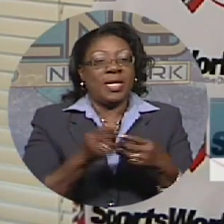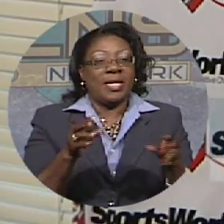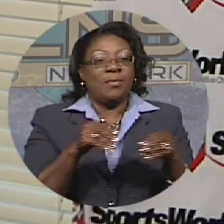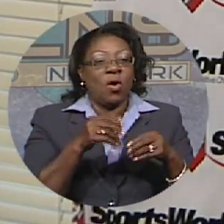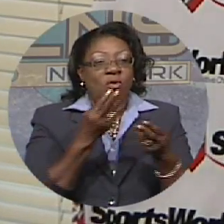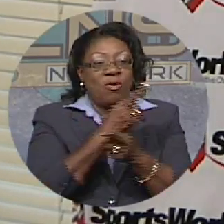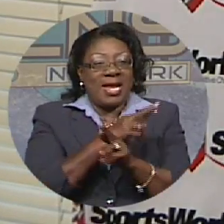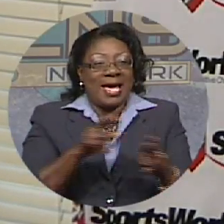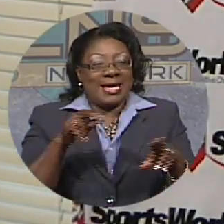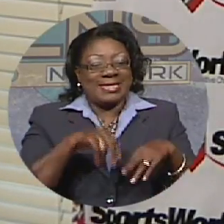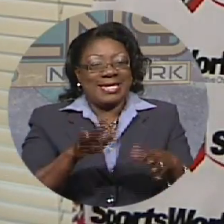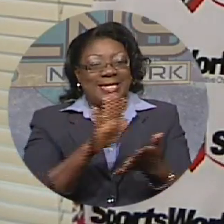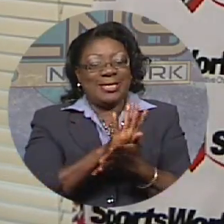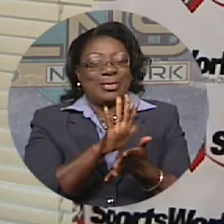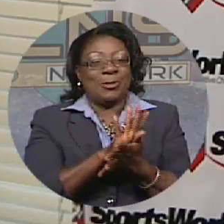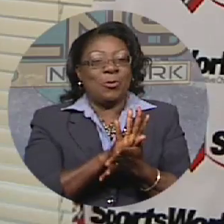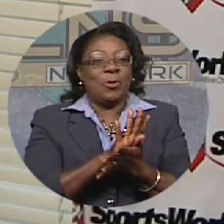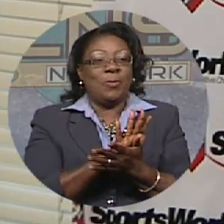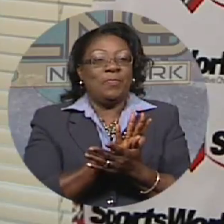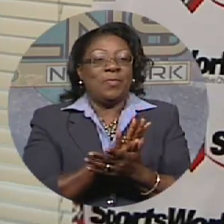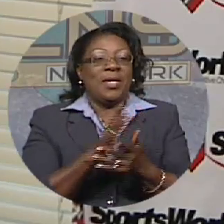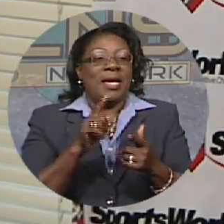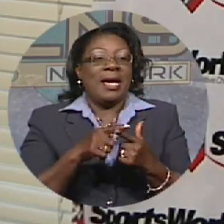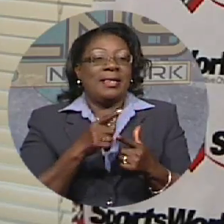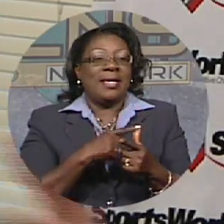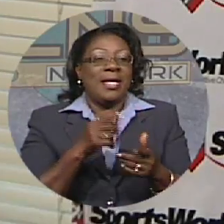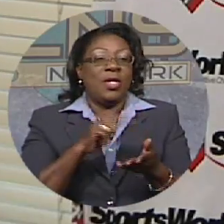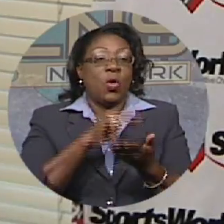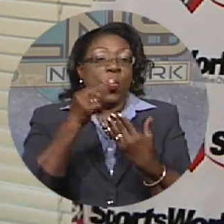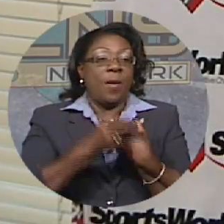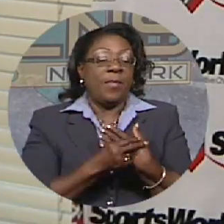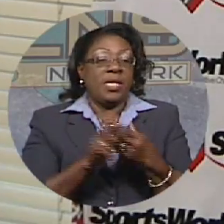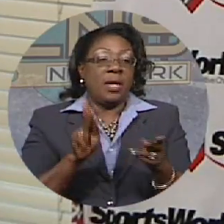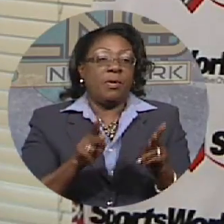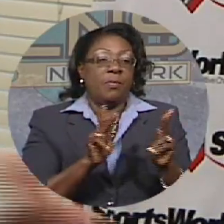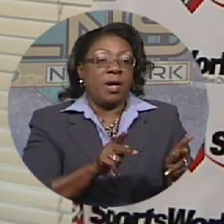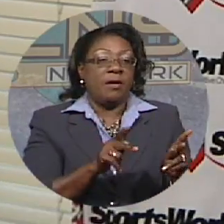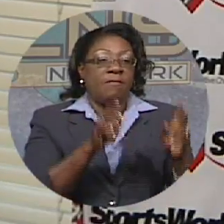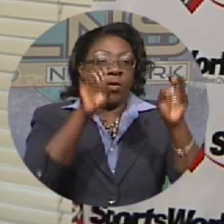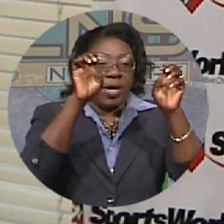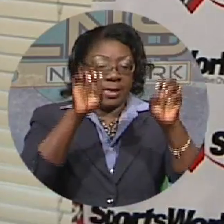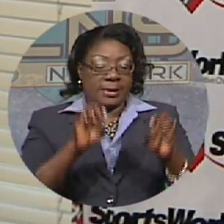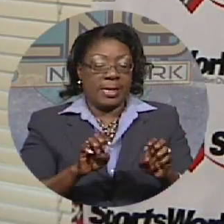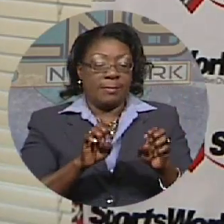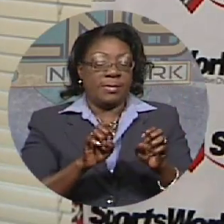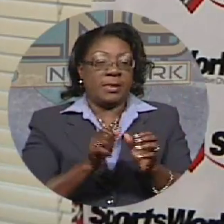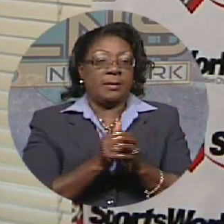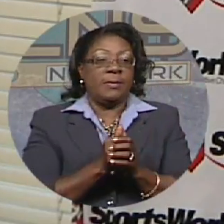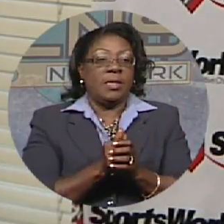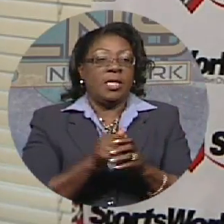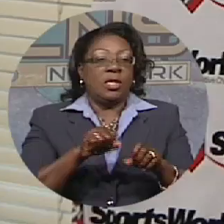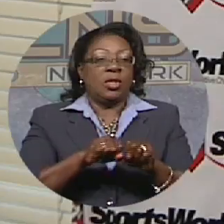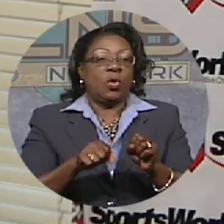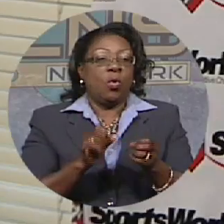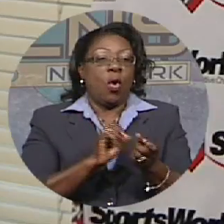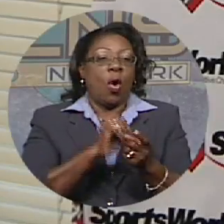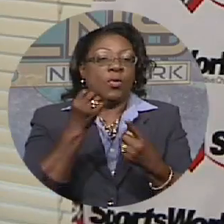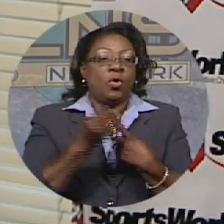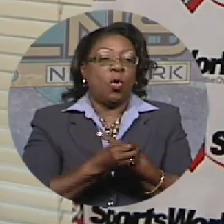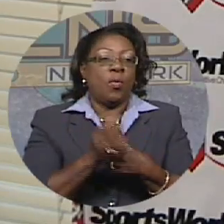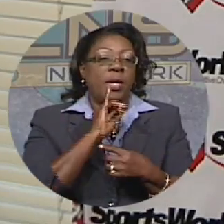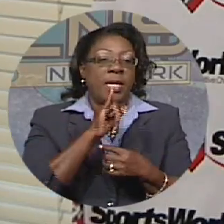more relaxed. Teachers are a little bit off the edge. And then November, they're preparing for exams, which are going to be taking place in December. So October